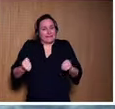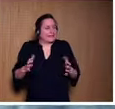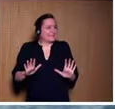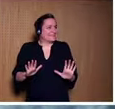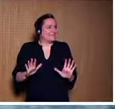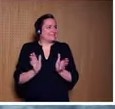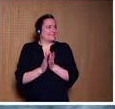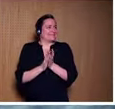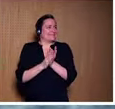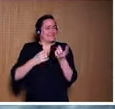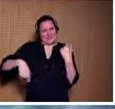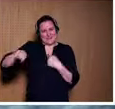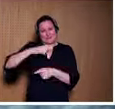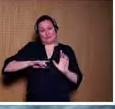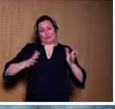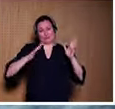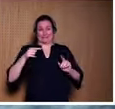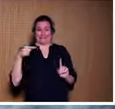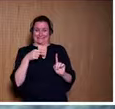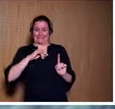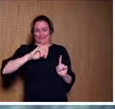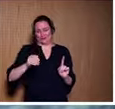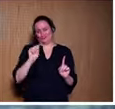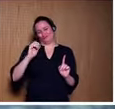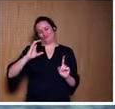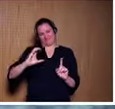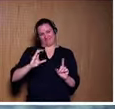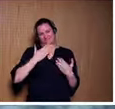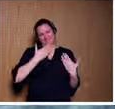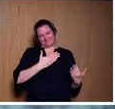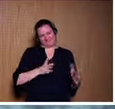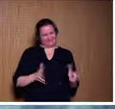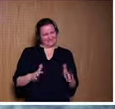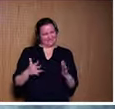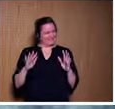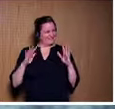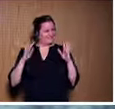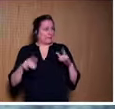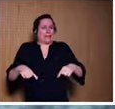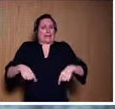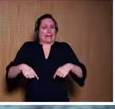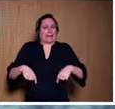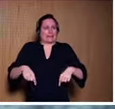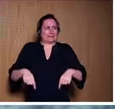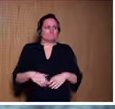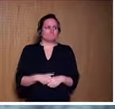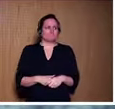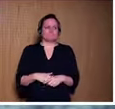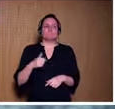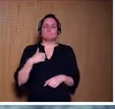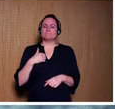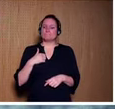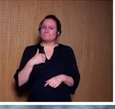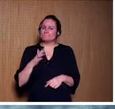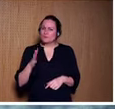round of applause to Jack. Sorry. I will be more coherent as we move along.